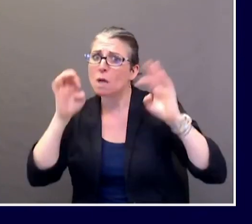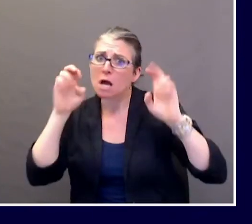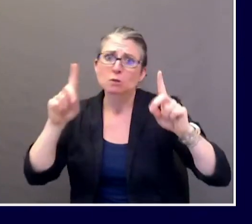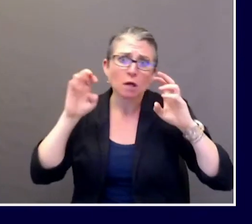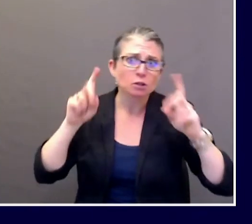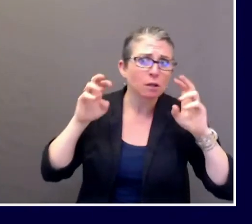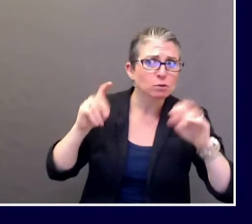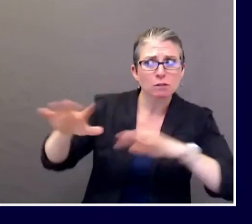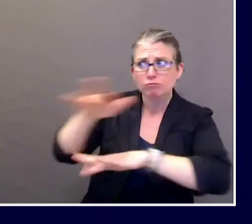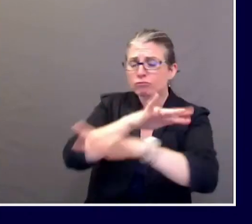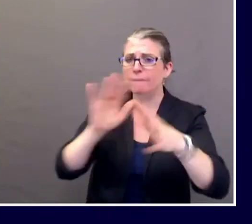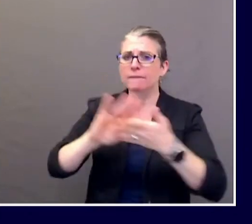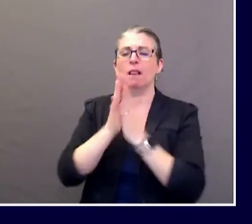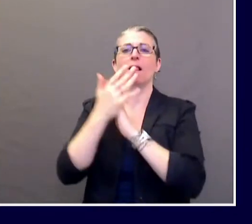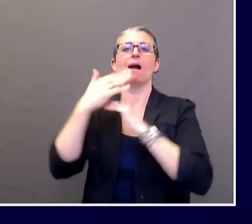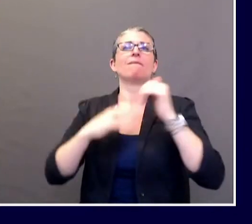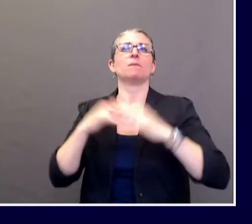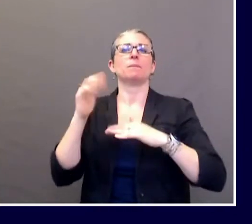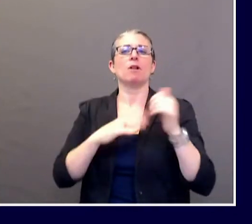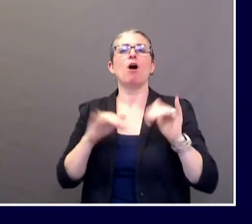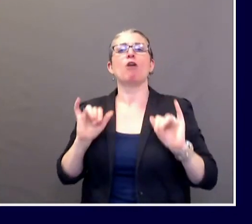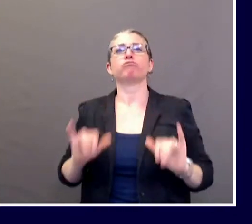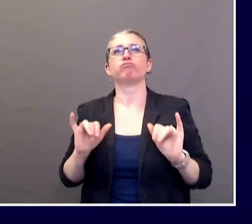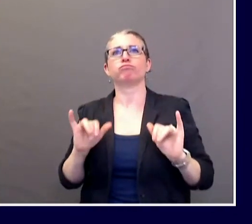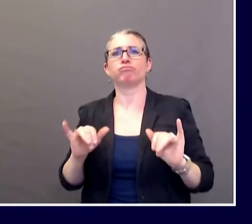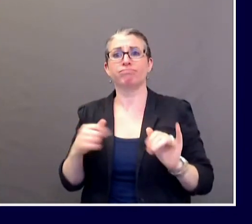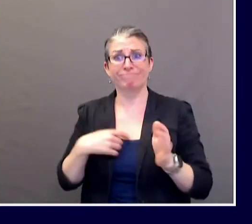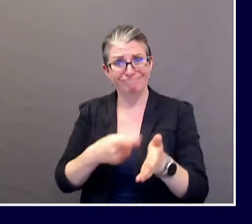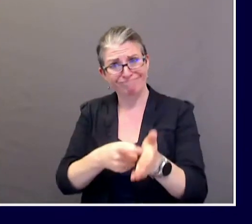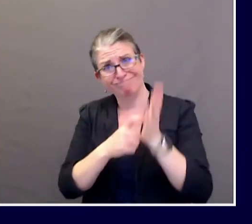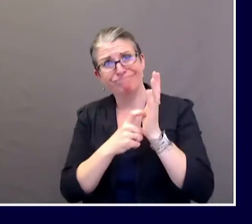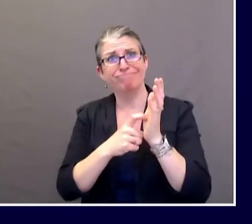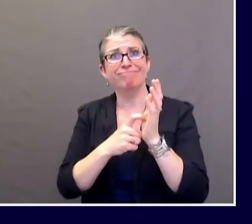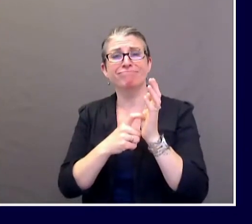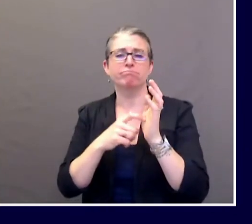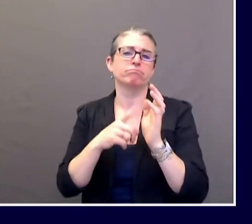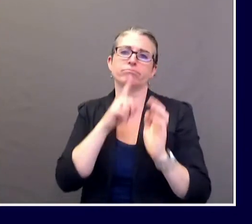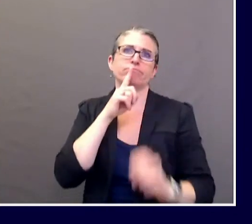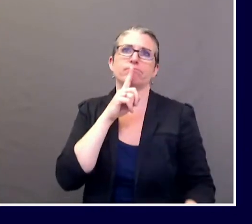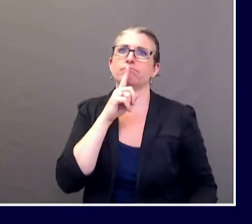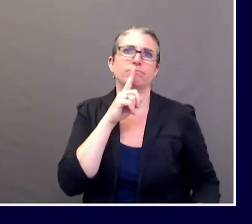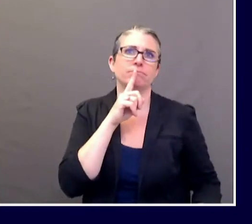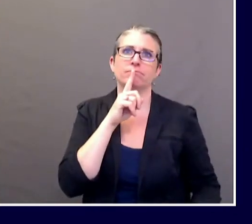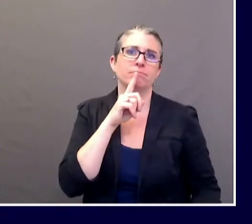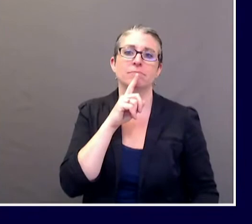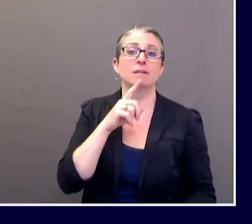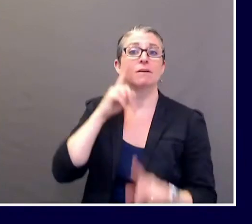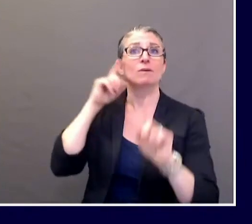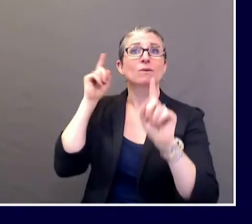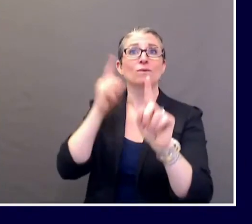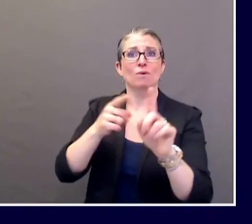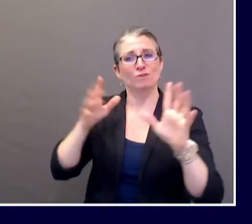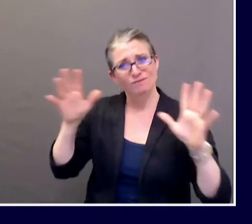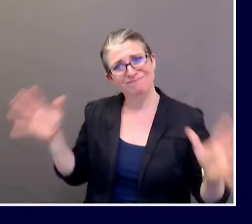discussions, but right now we're just trying to get vaccines and make the case. There are concerns out there that some have expressed